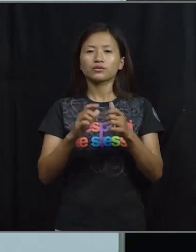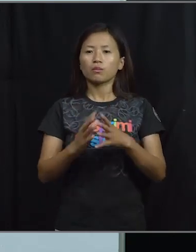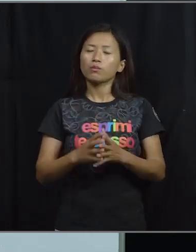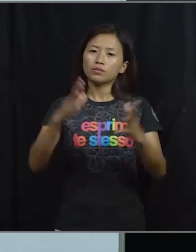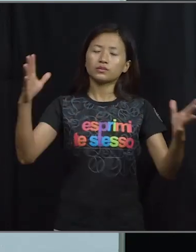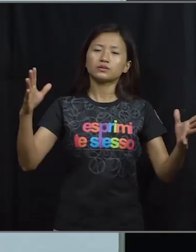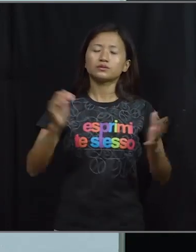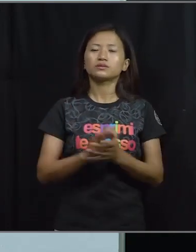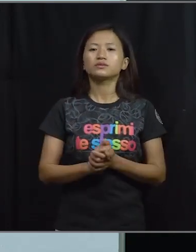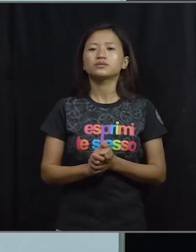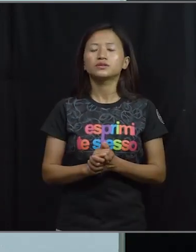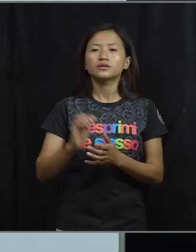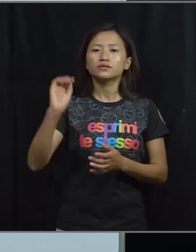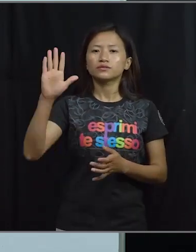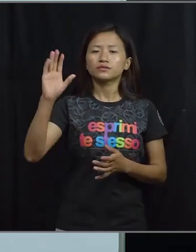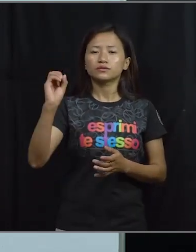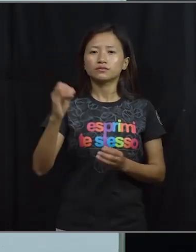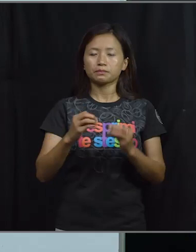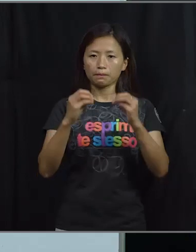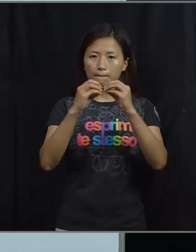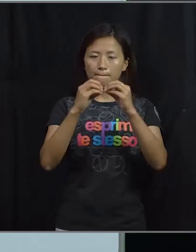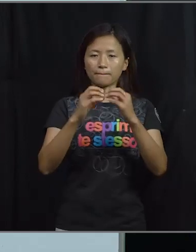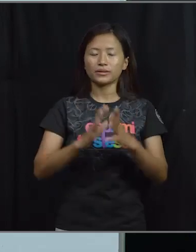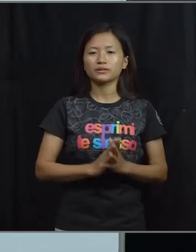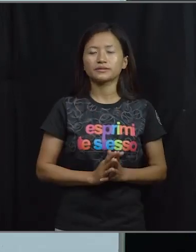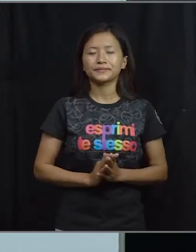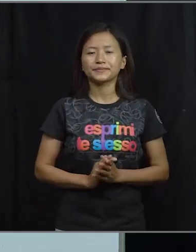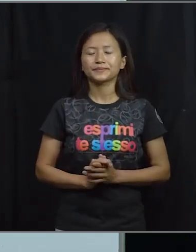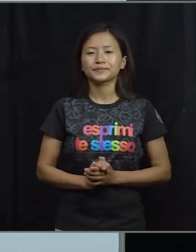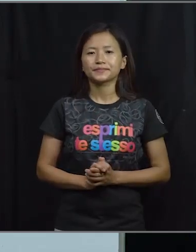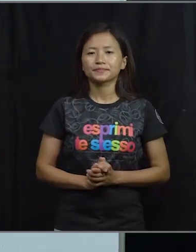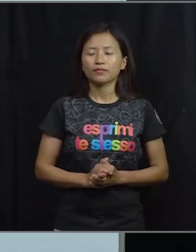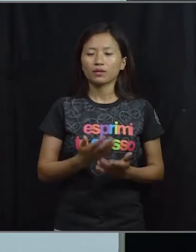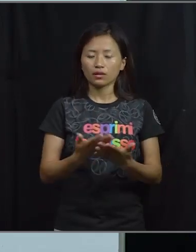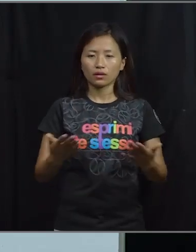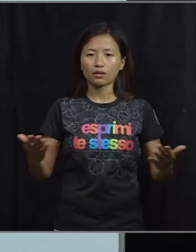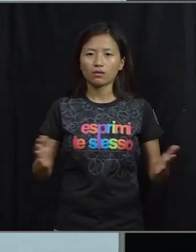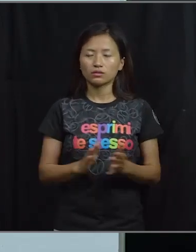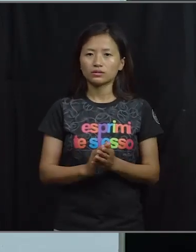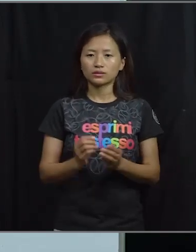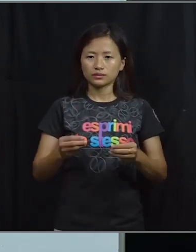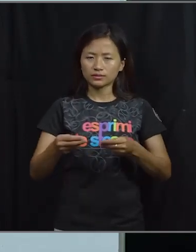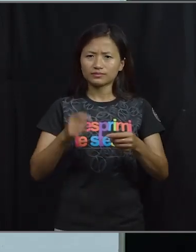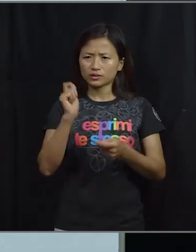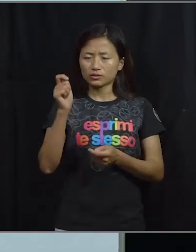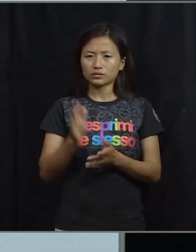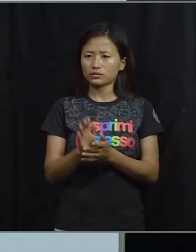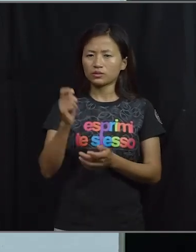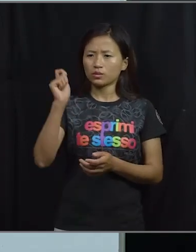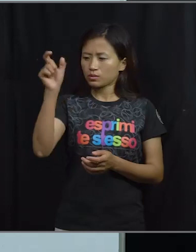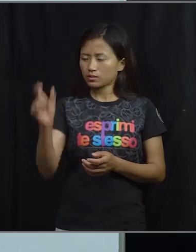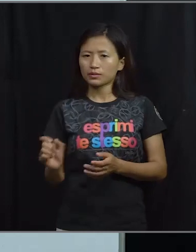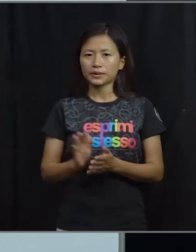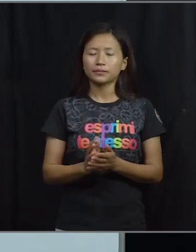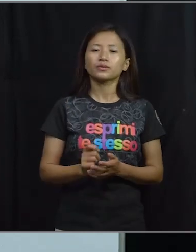than 50 billion. Okay, so those enterprises who has more than 250 employees and